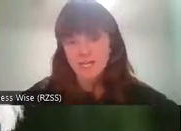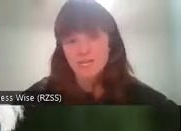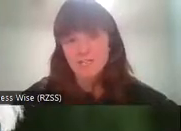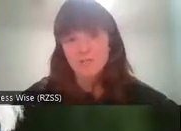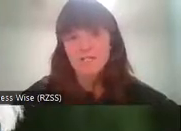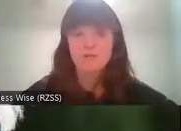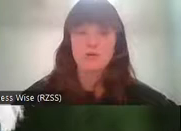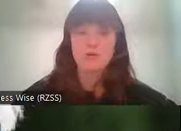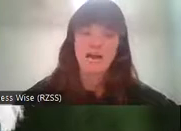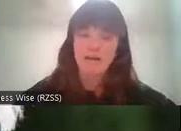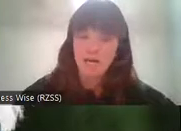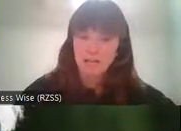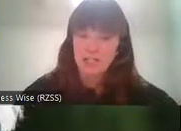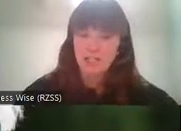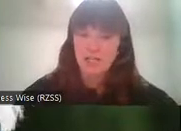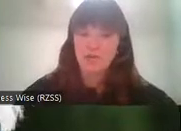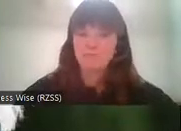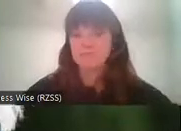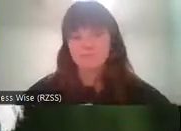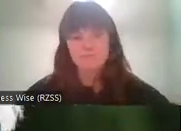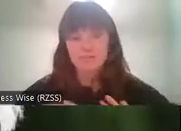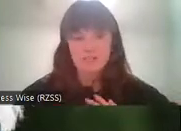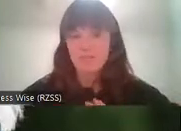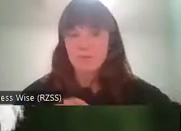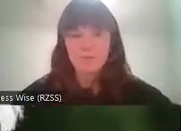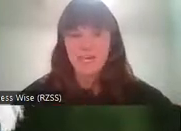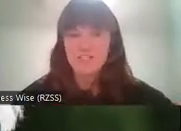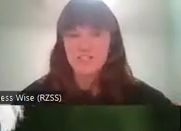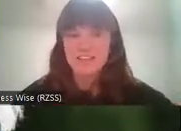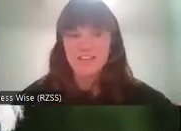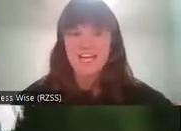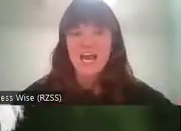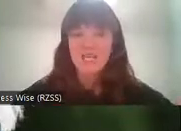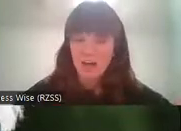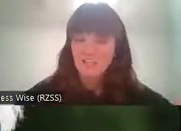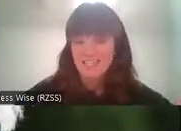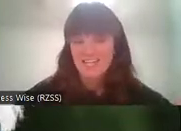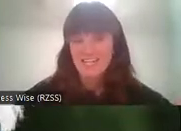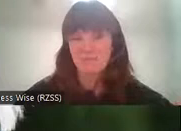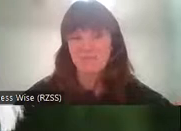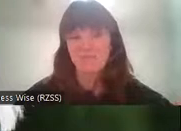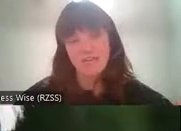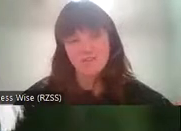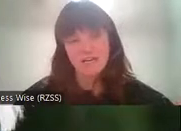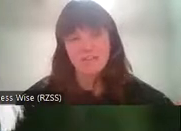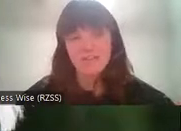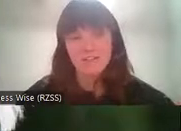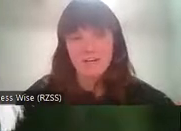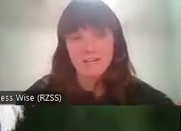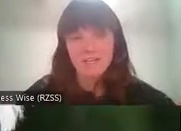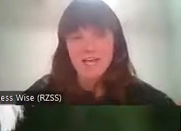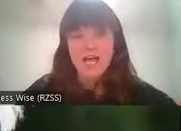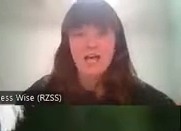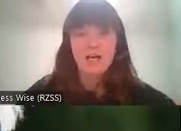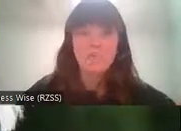info sessions, so that have absolutely no sign up implication or anything. Hopefully that takes some of the fear out of the